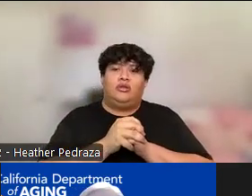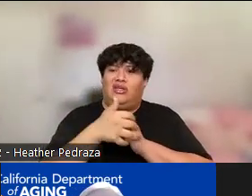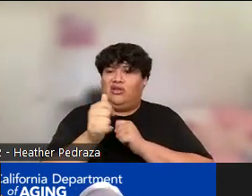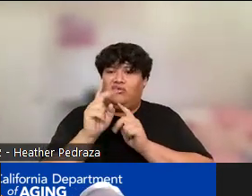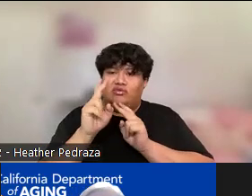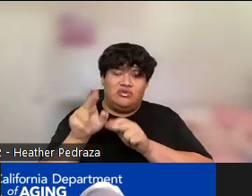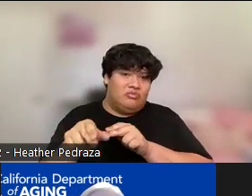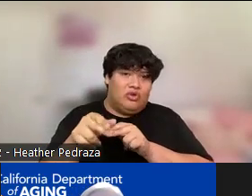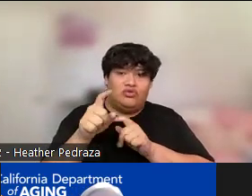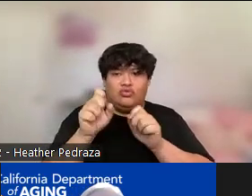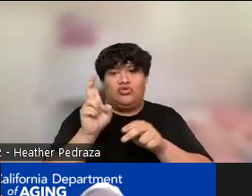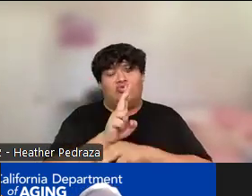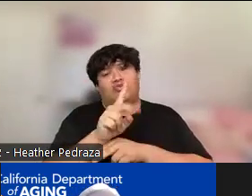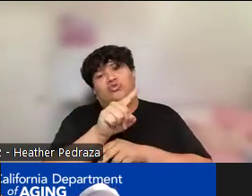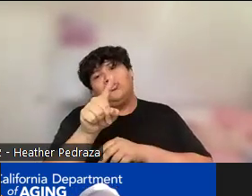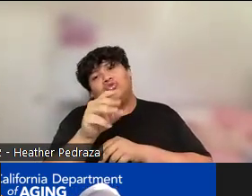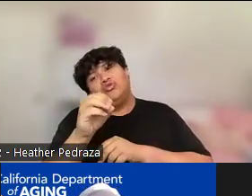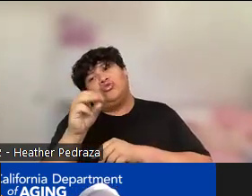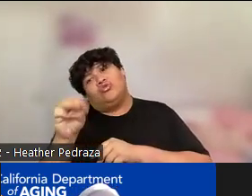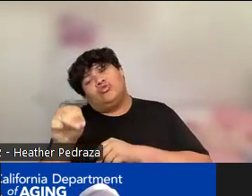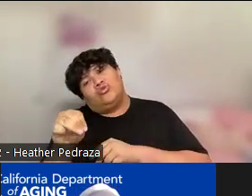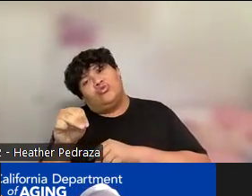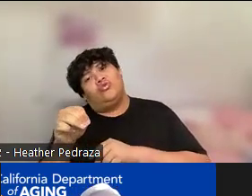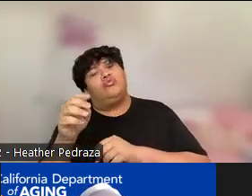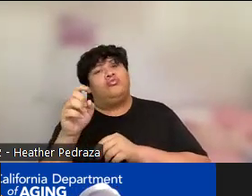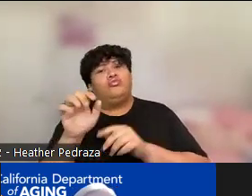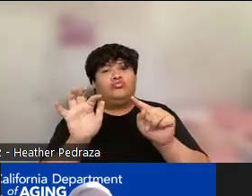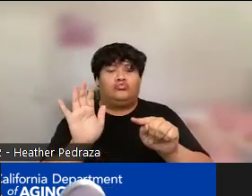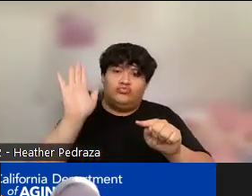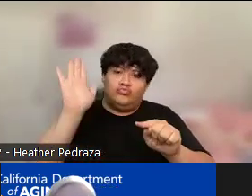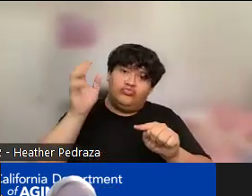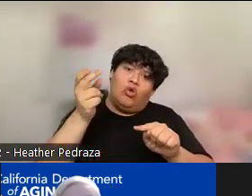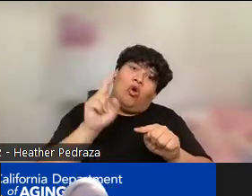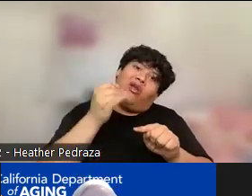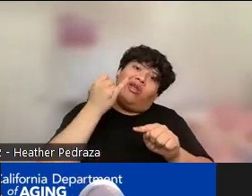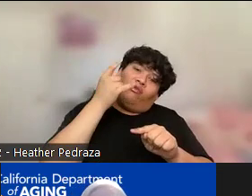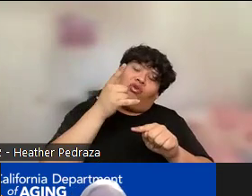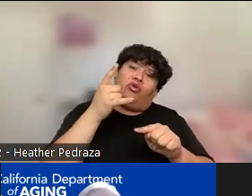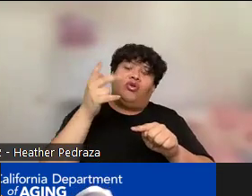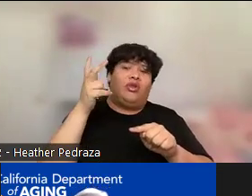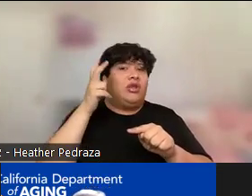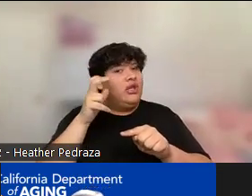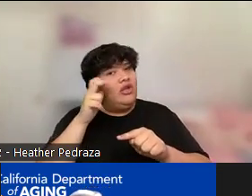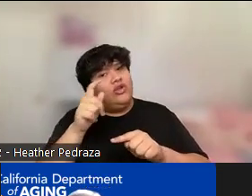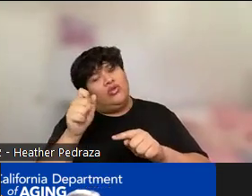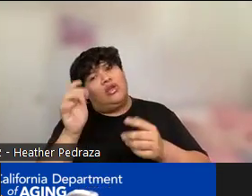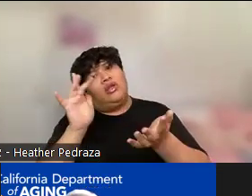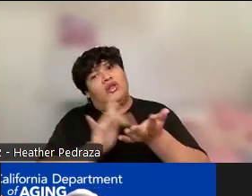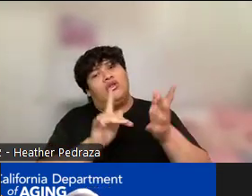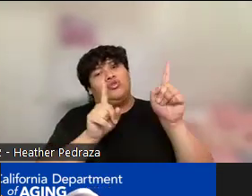You can use your Zoom toolbar for your raised hand icon, or if you're attending by phone, it would